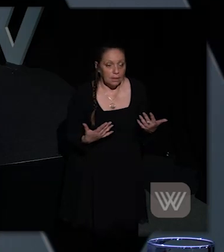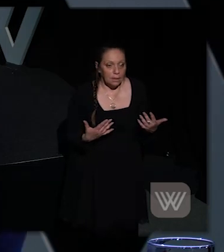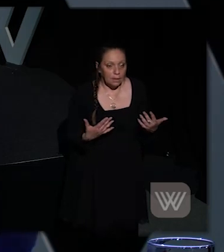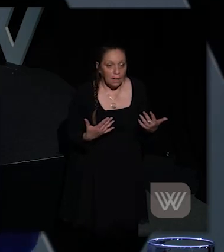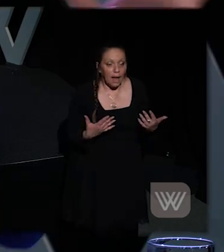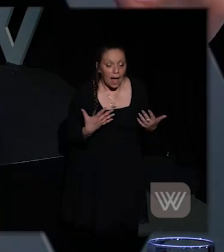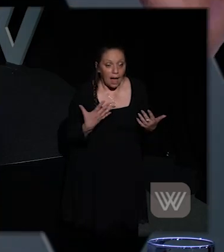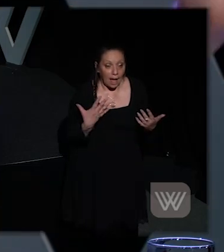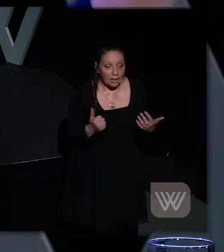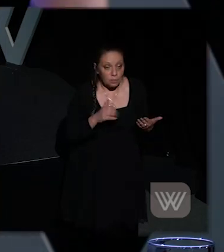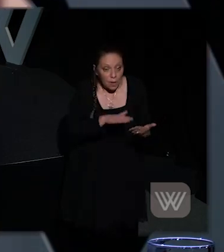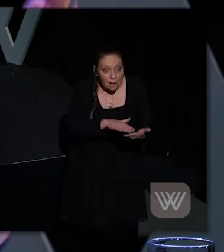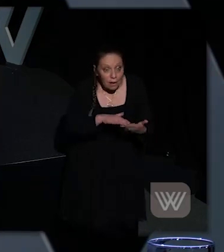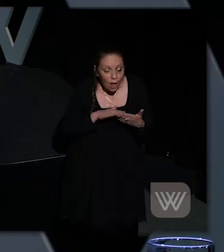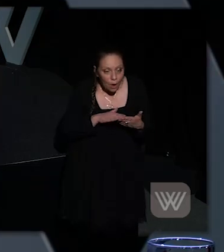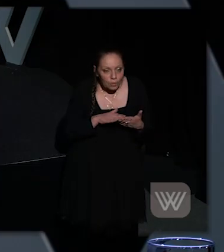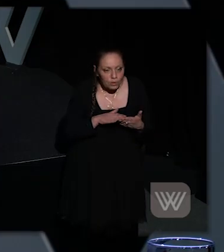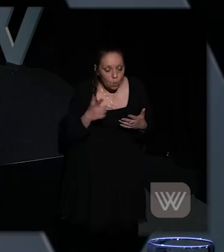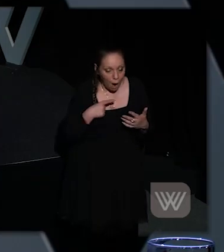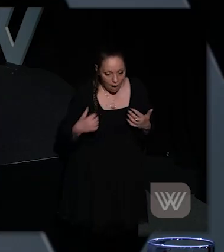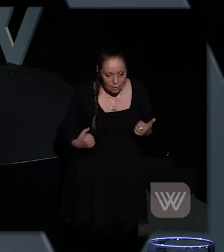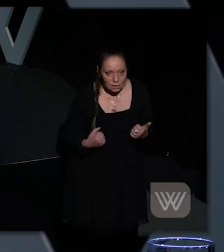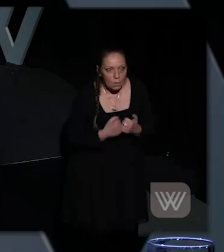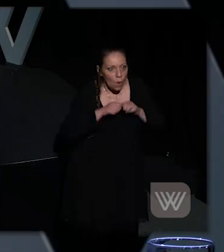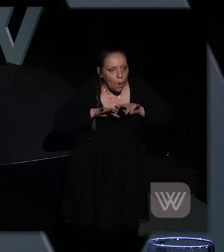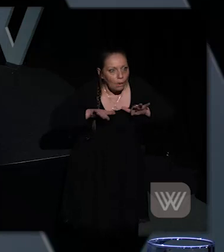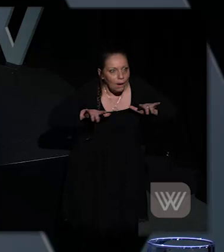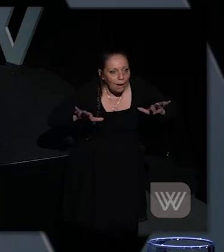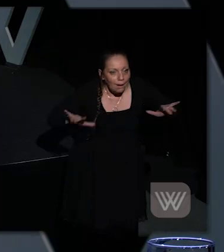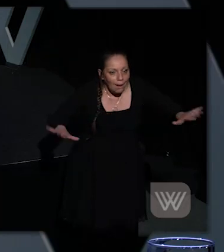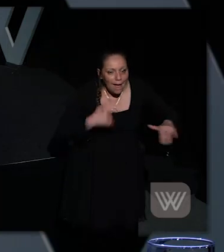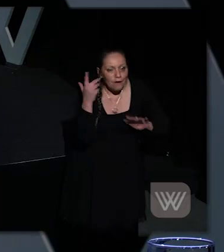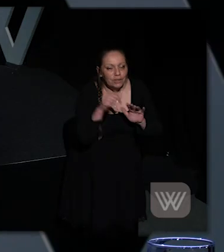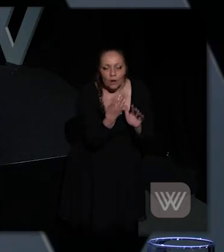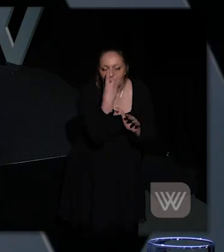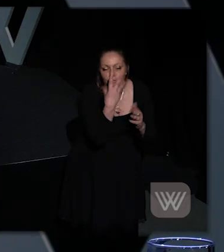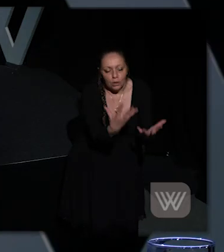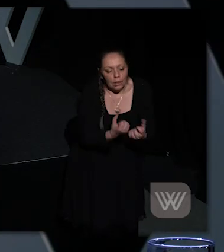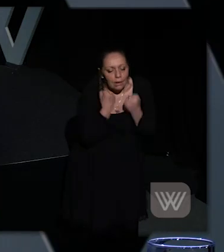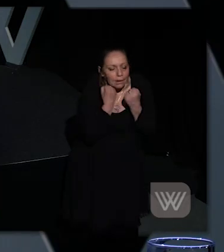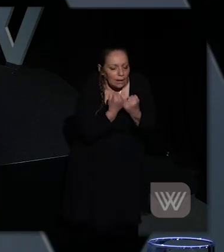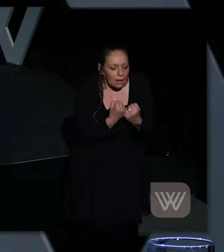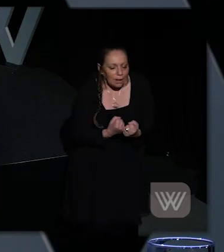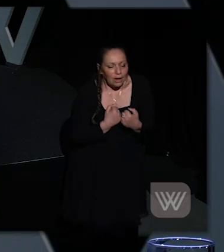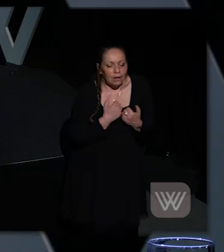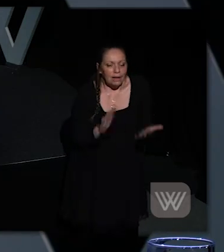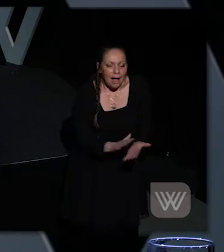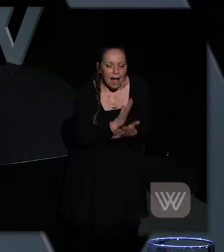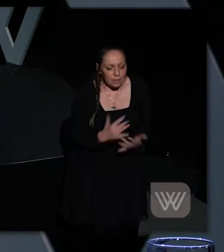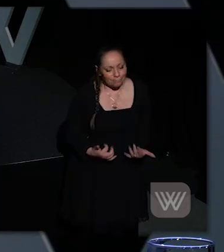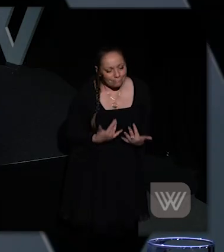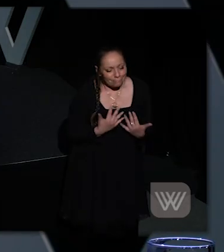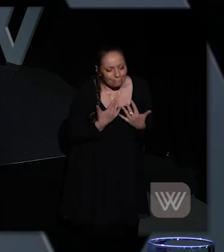this incredible kind of groundswell of support. Like every time I get one, I'm filled with joy and I think, you know, this was worth